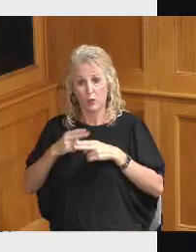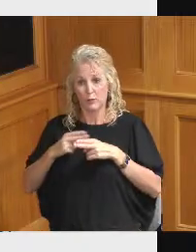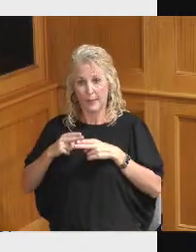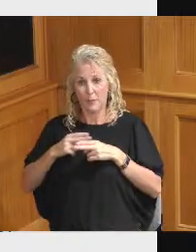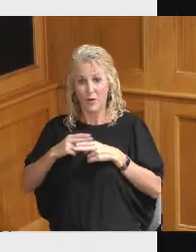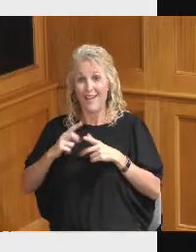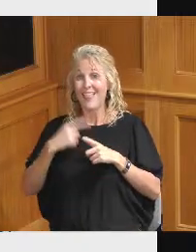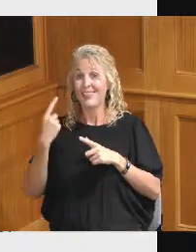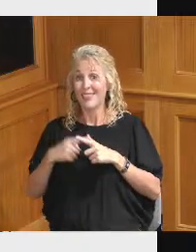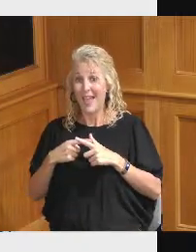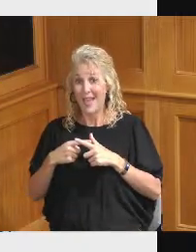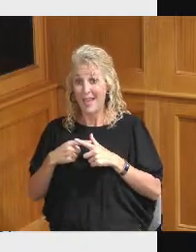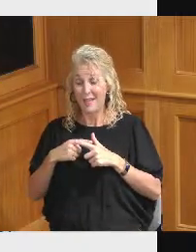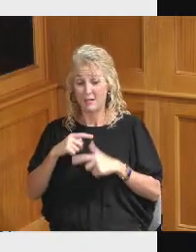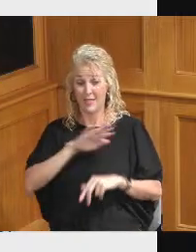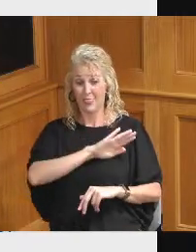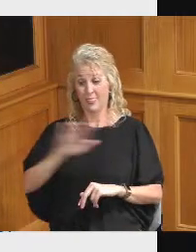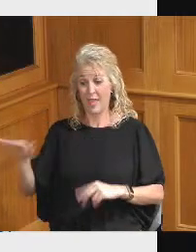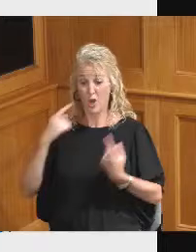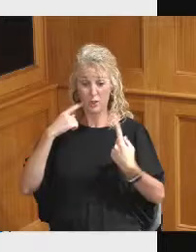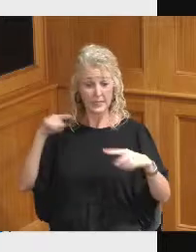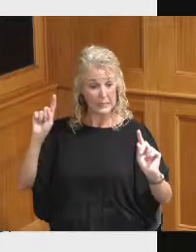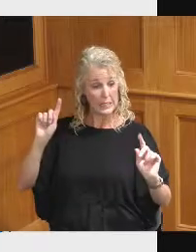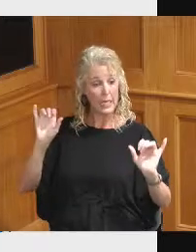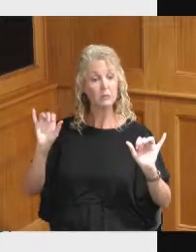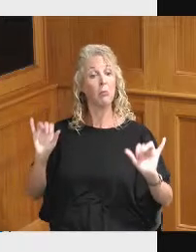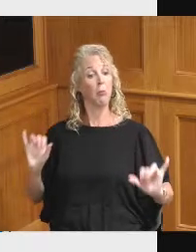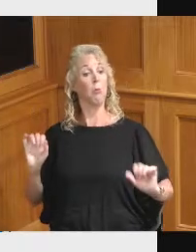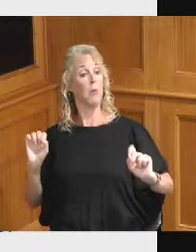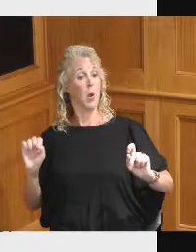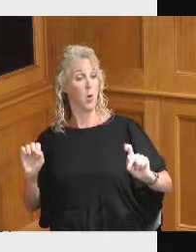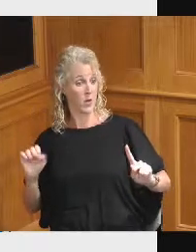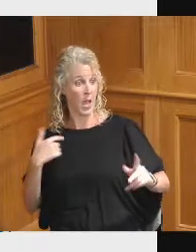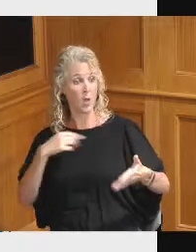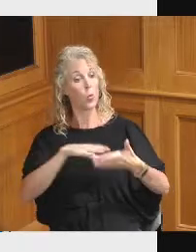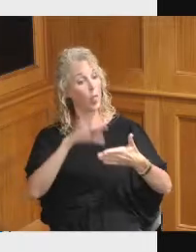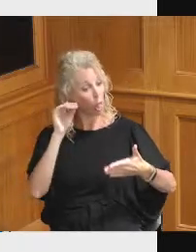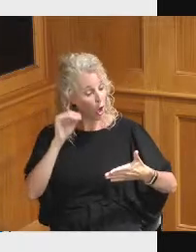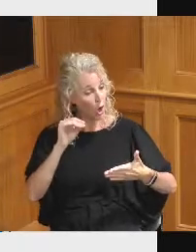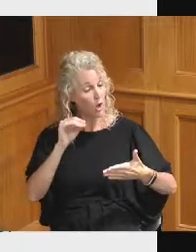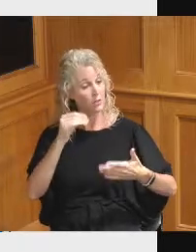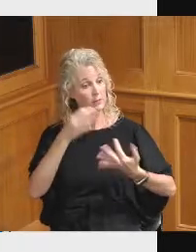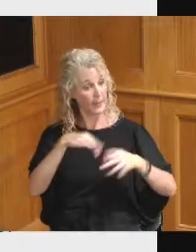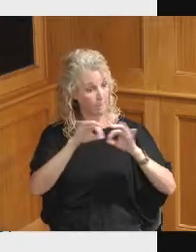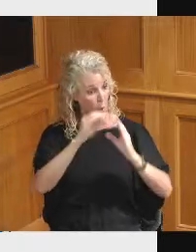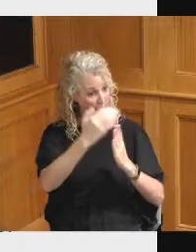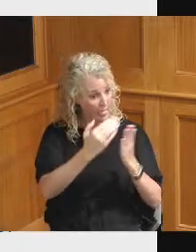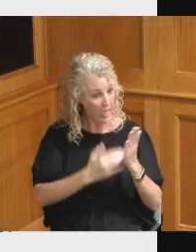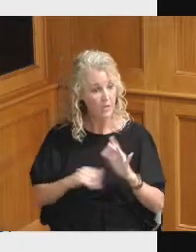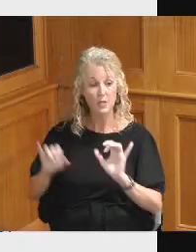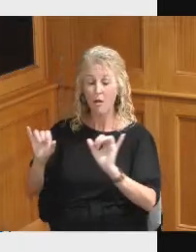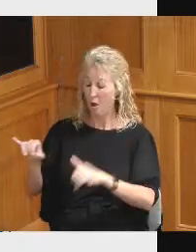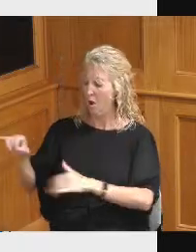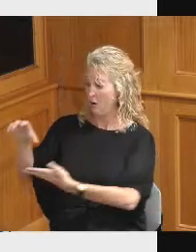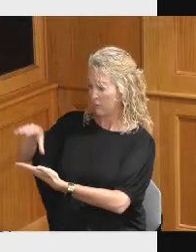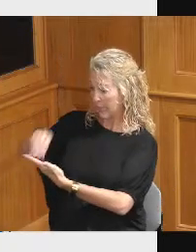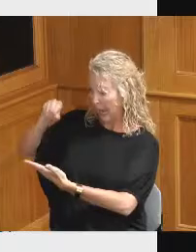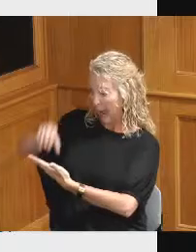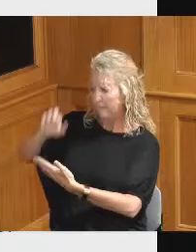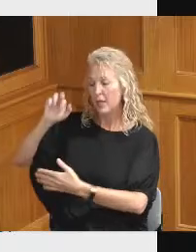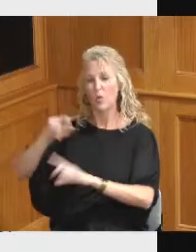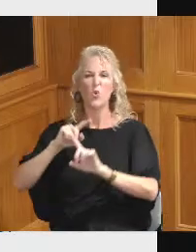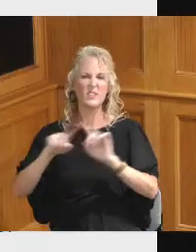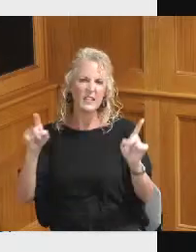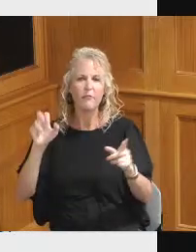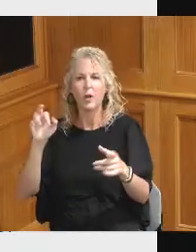to say, based on their effectiveness, we can do more of this, or we learned something from doing this, we can do more, but we're going to do it differently,